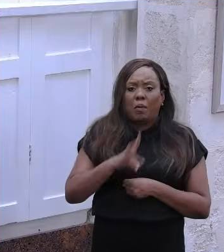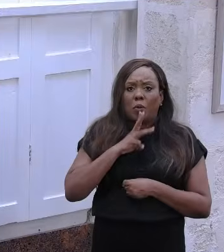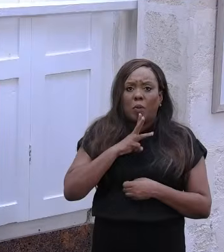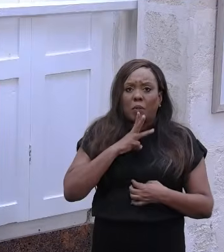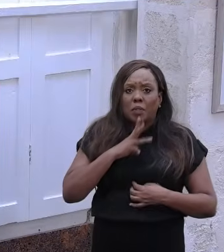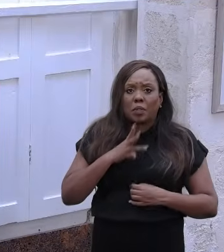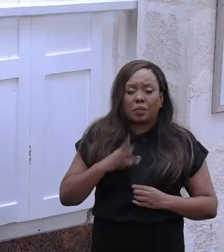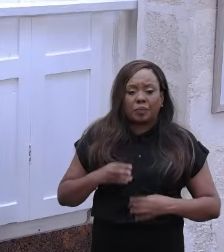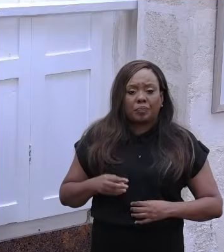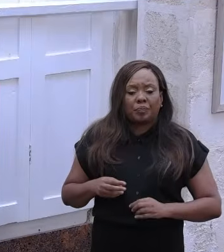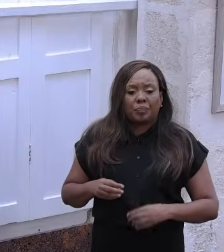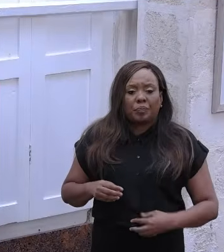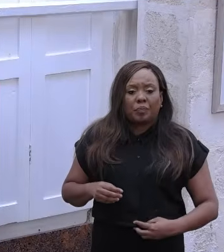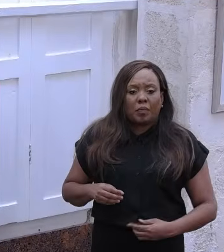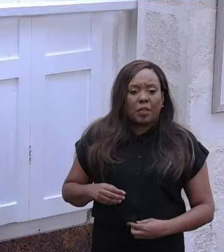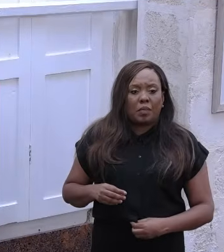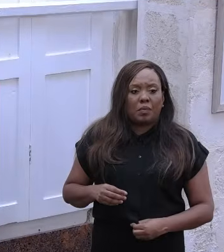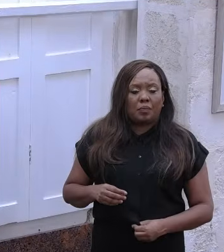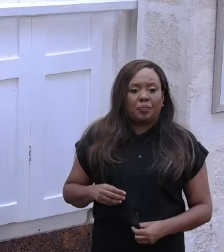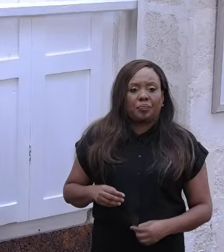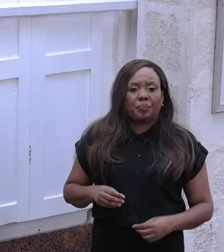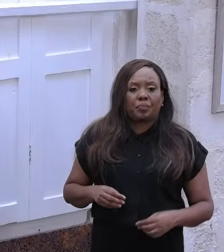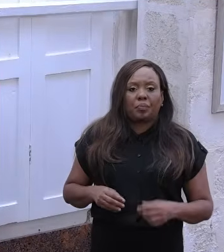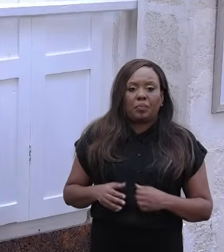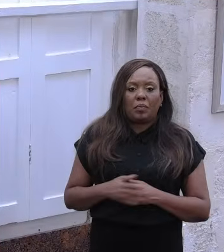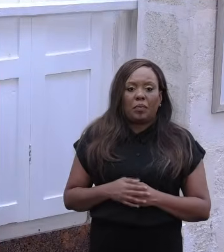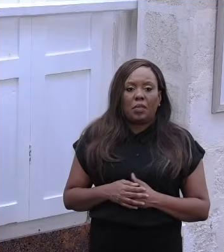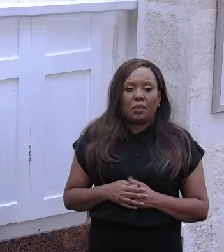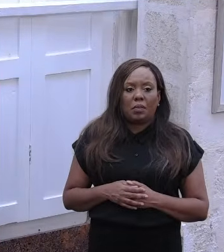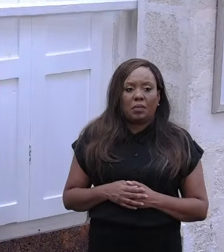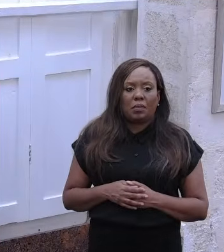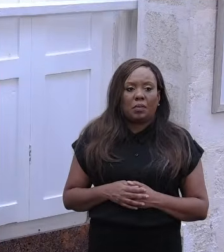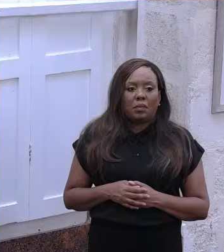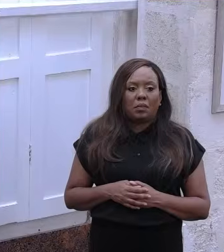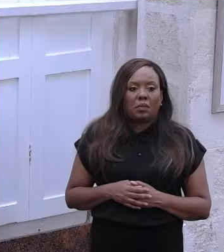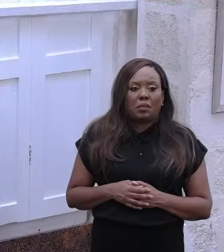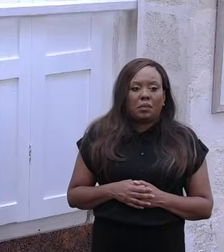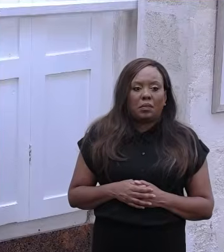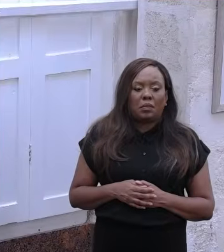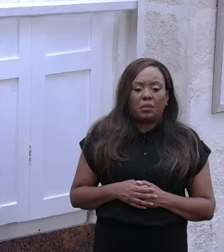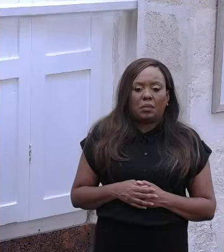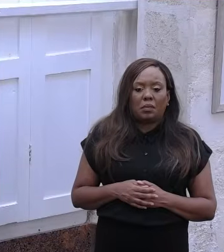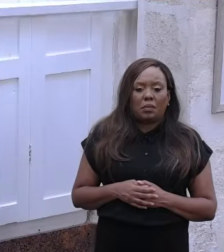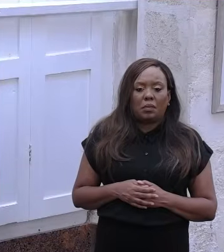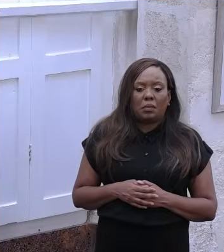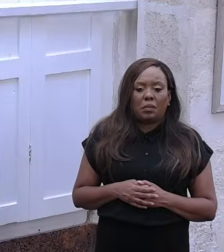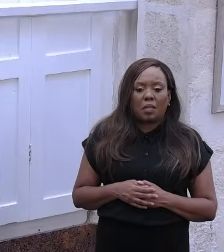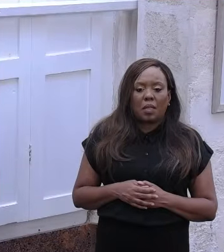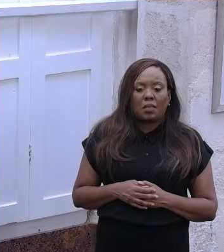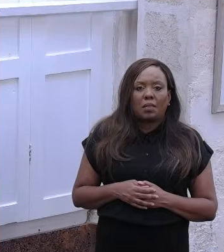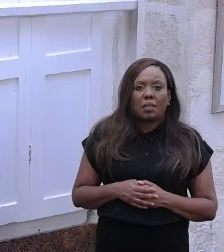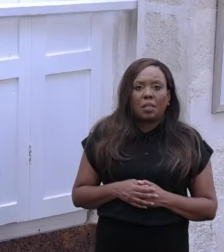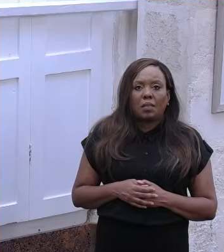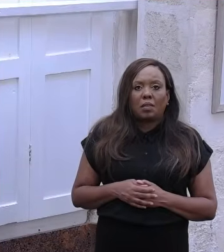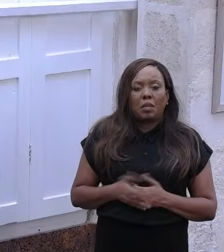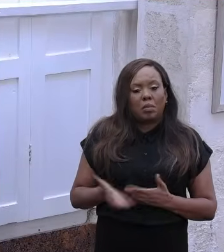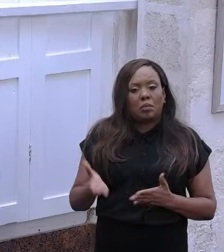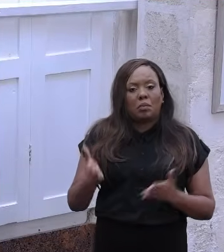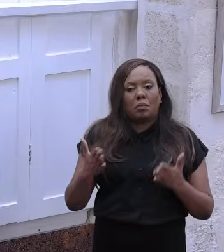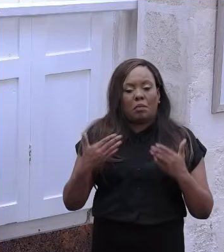underground aquifers to supply water. We already have the desalination plant